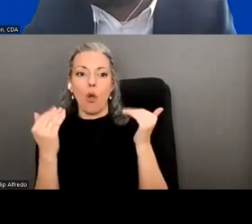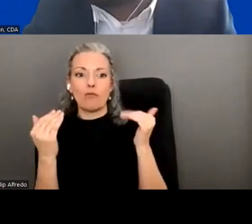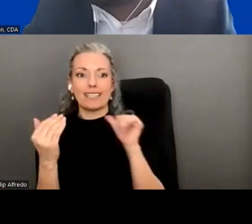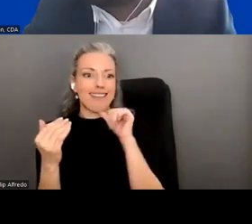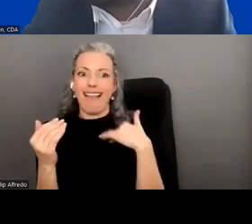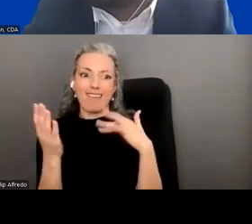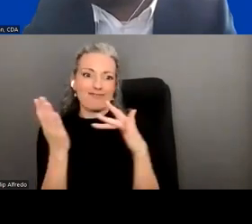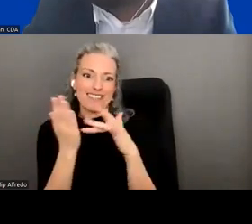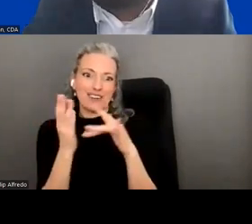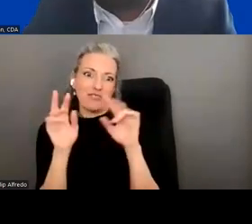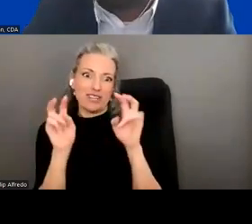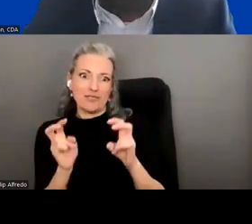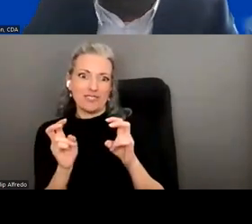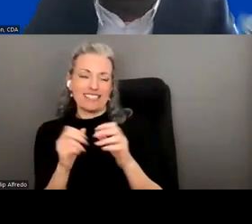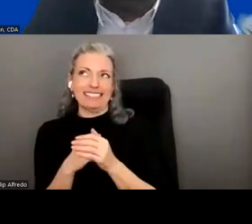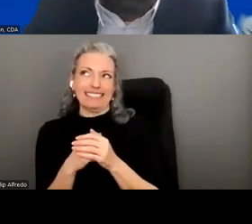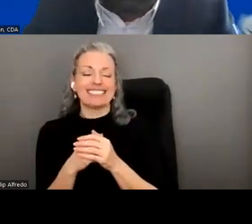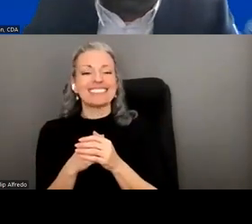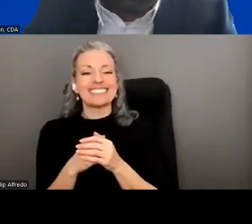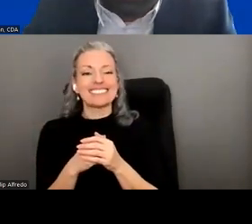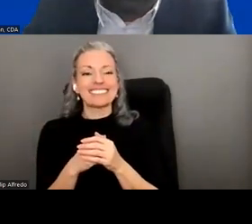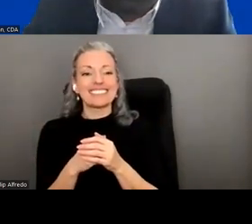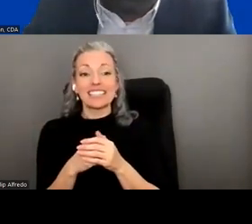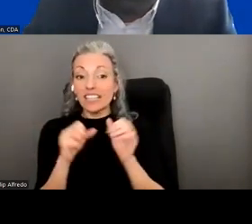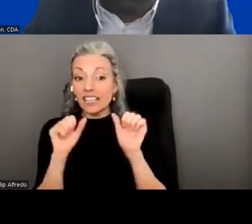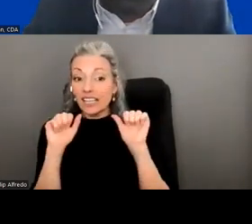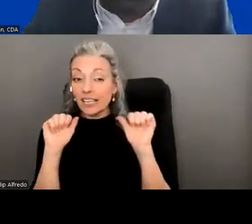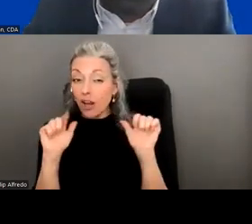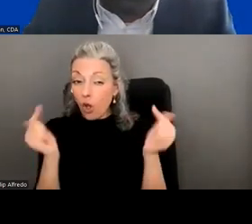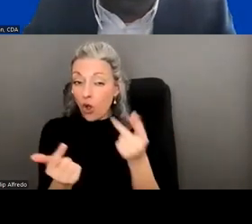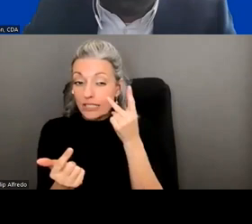I'm always a little nervous sharing a live dashboard. Can everyone see the dashboard?